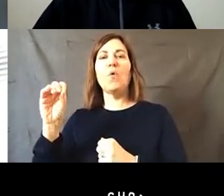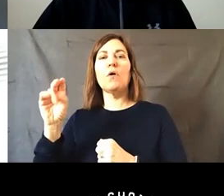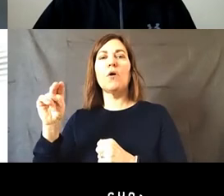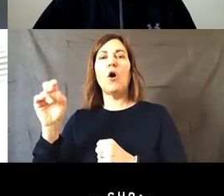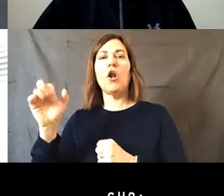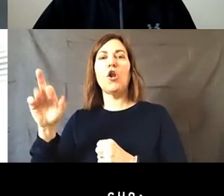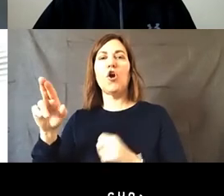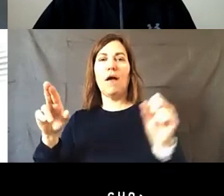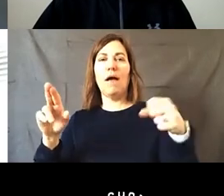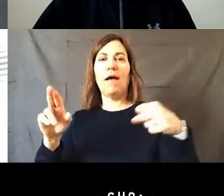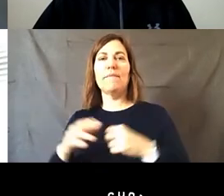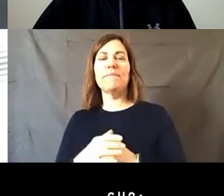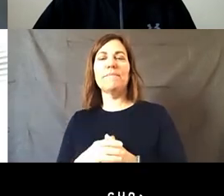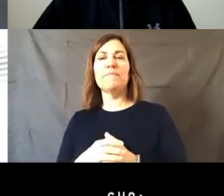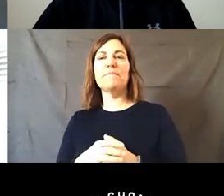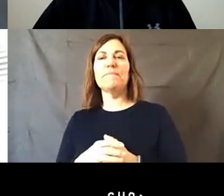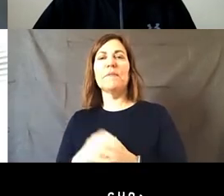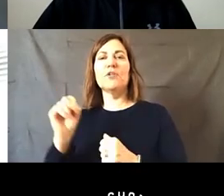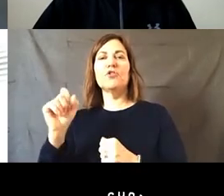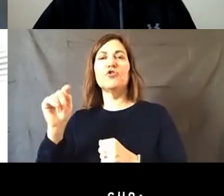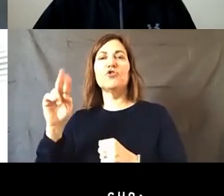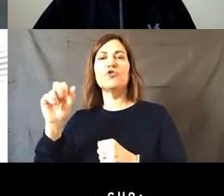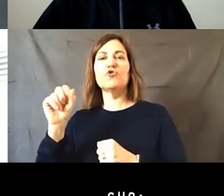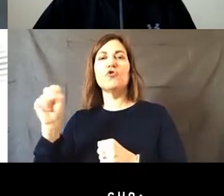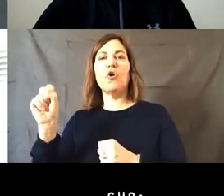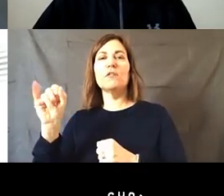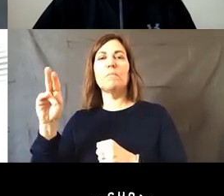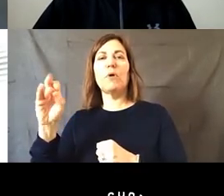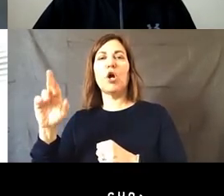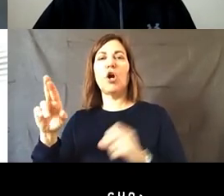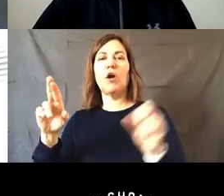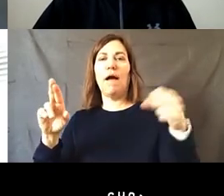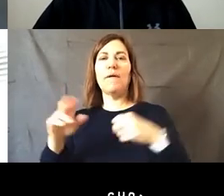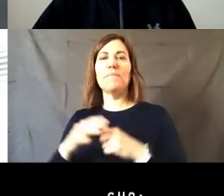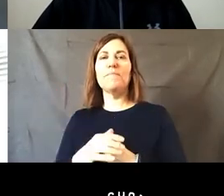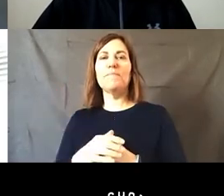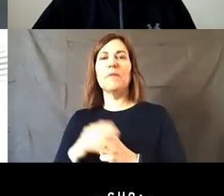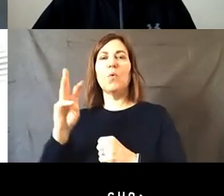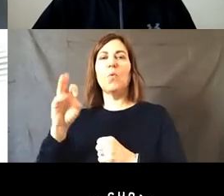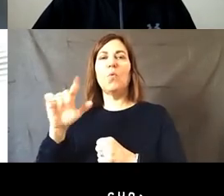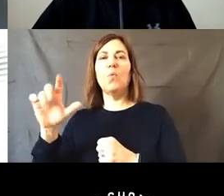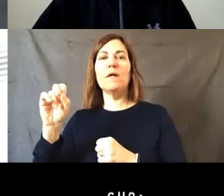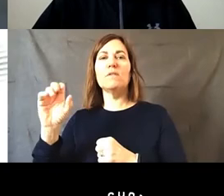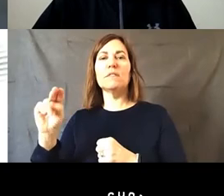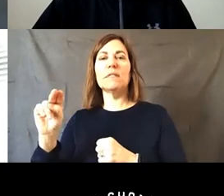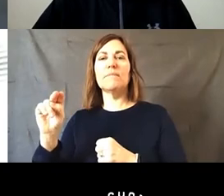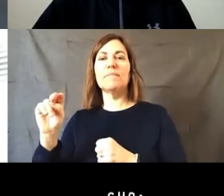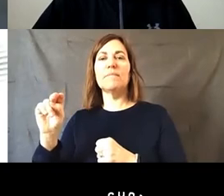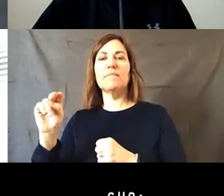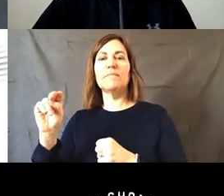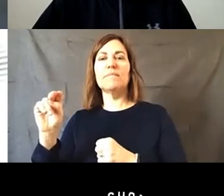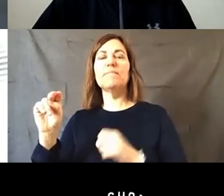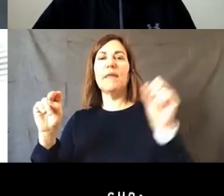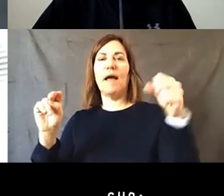Aye. Ms. Strasburger. Aye. Mr. Wilson.